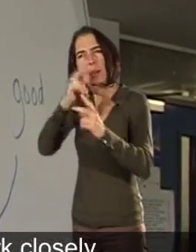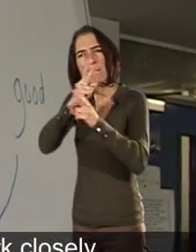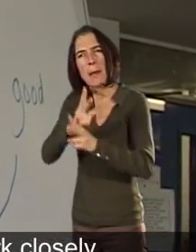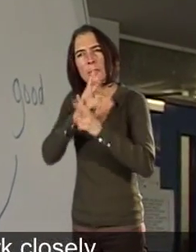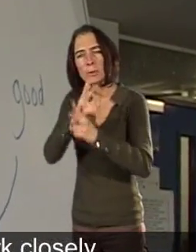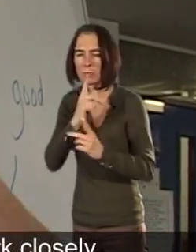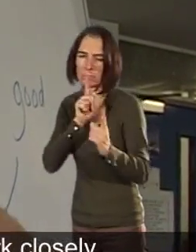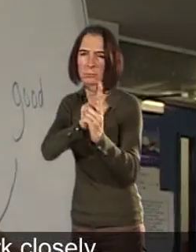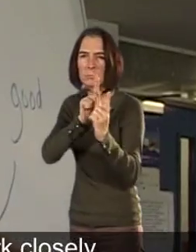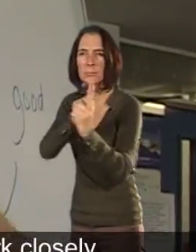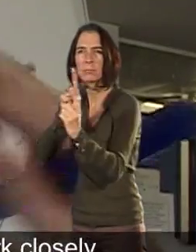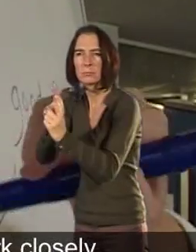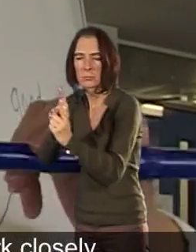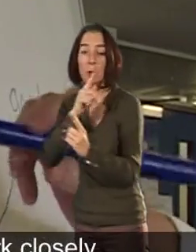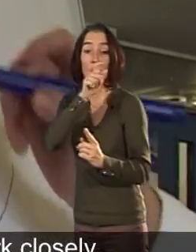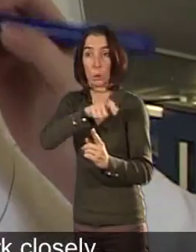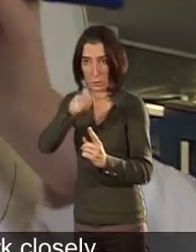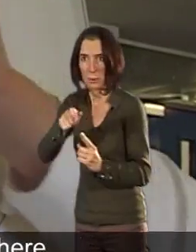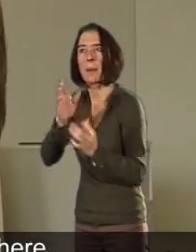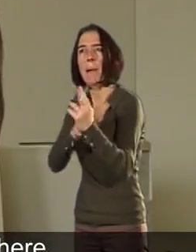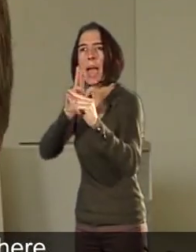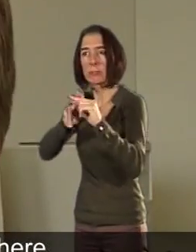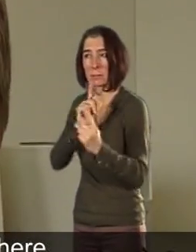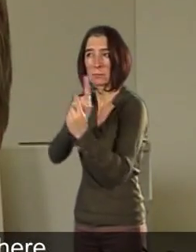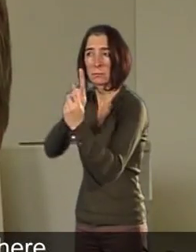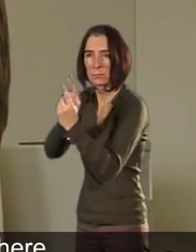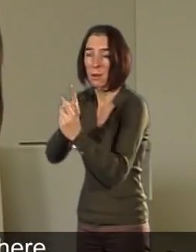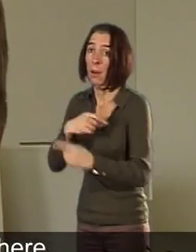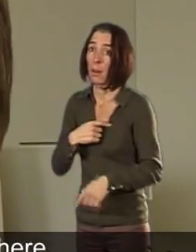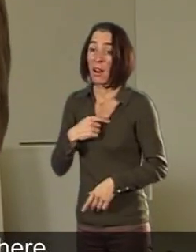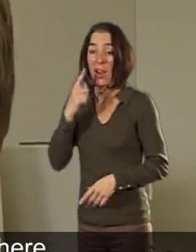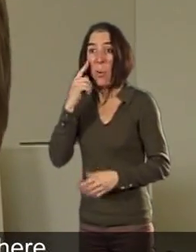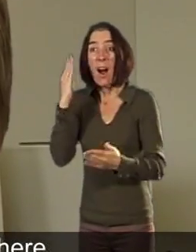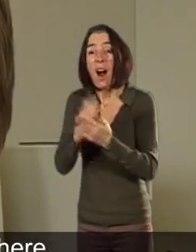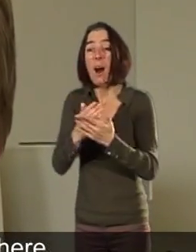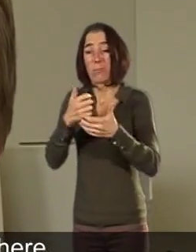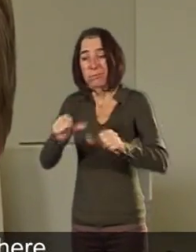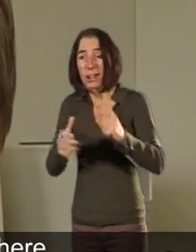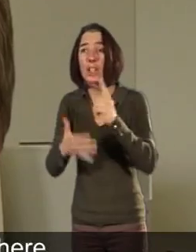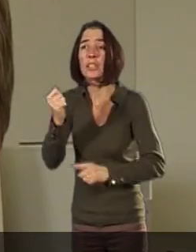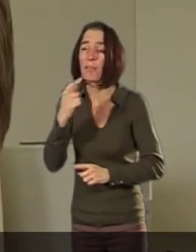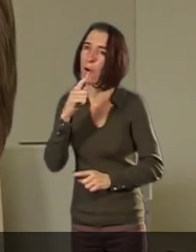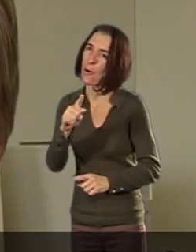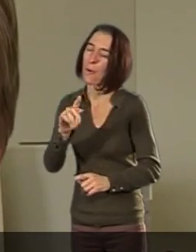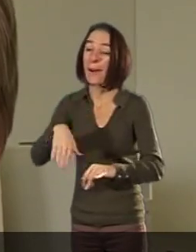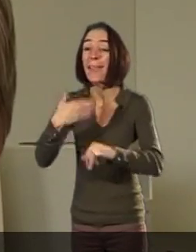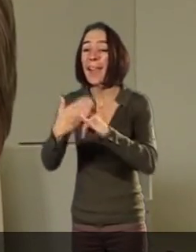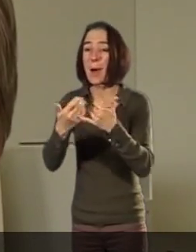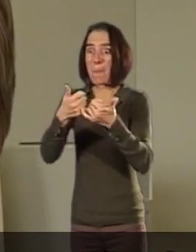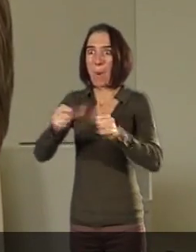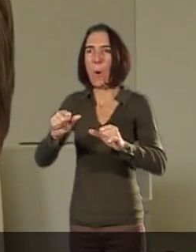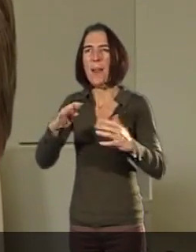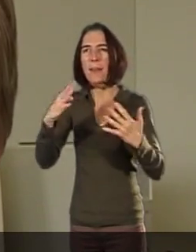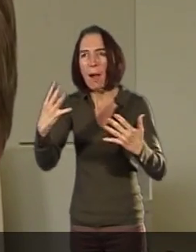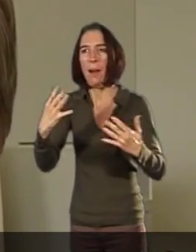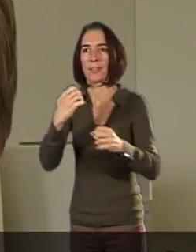work closely with students and their parents. I didn't think we were going to get there sometimes, but it was very nice in the end